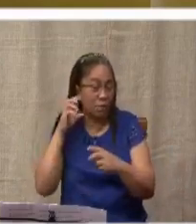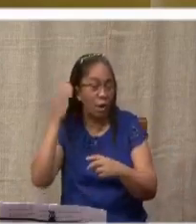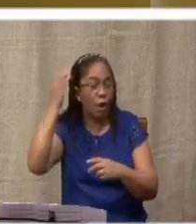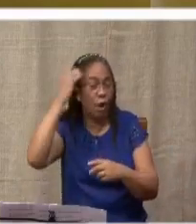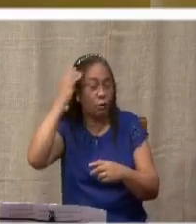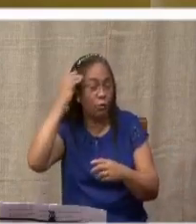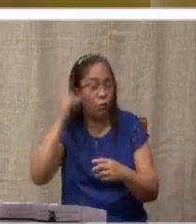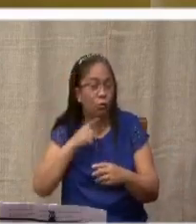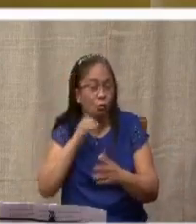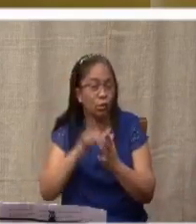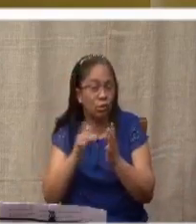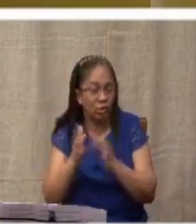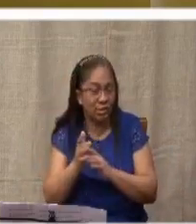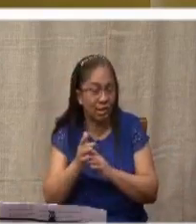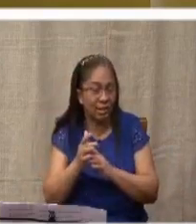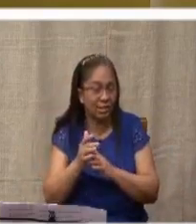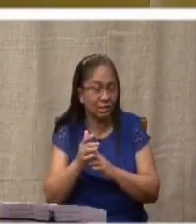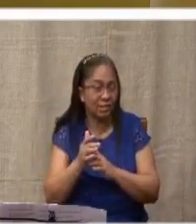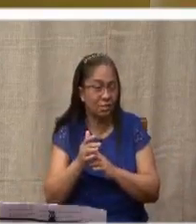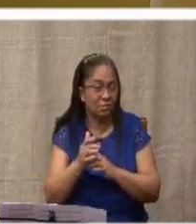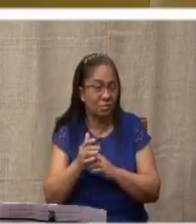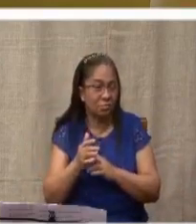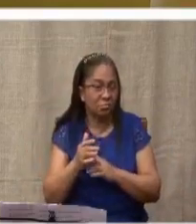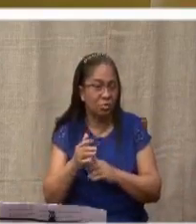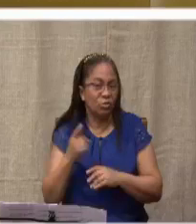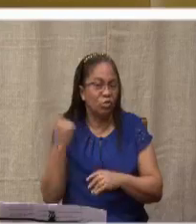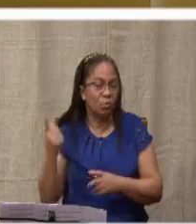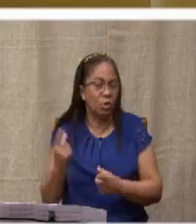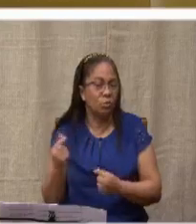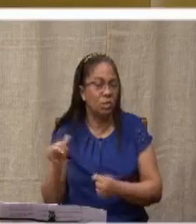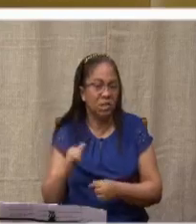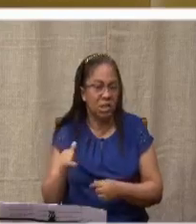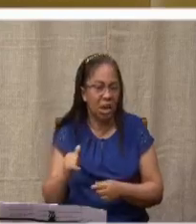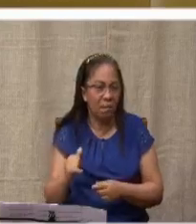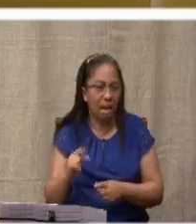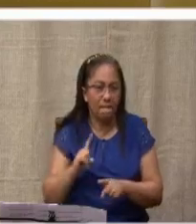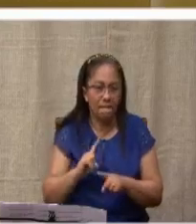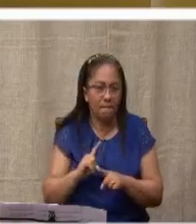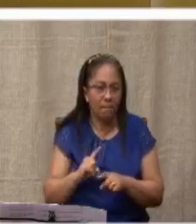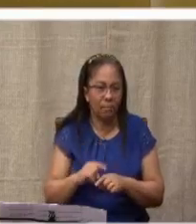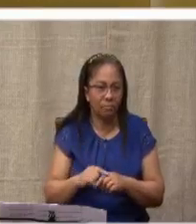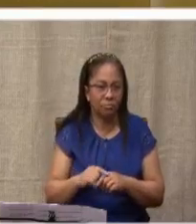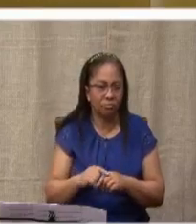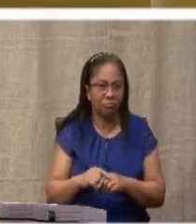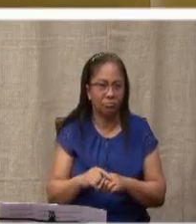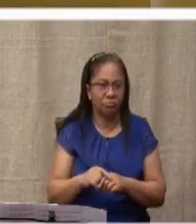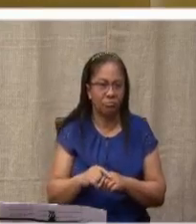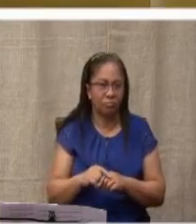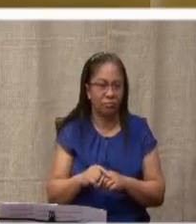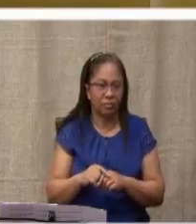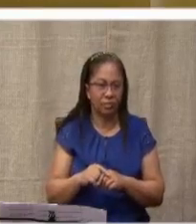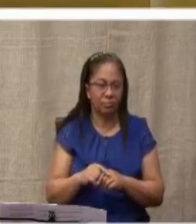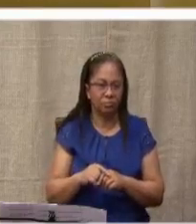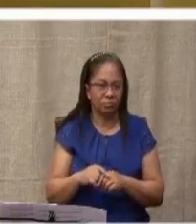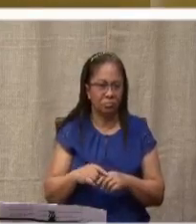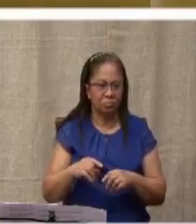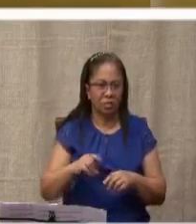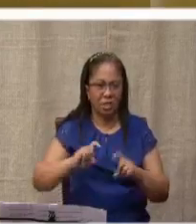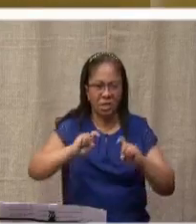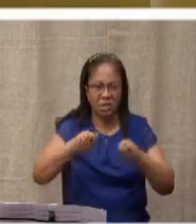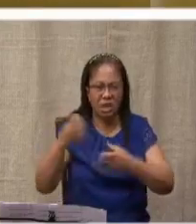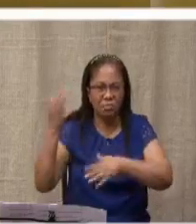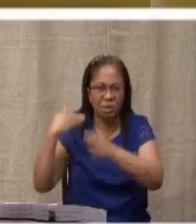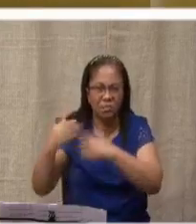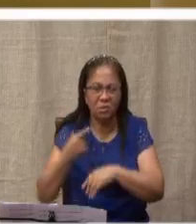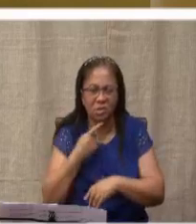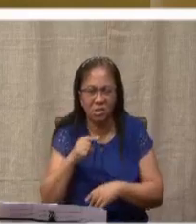and start to serve him because remember the ancient sin i will not serve and what does a mother-in-law